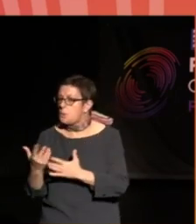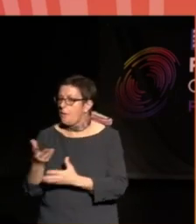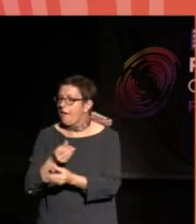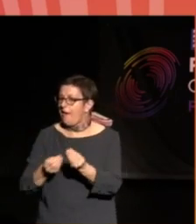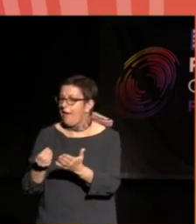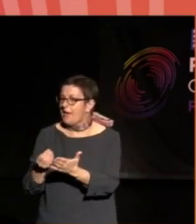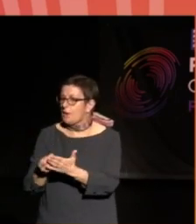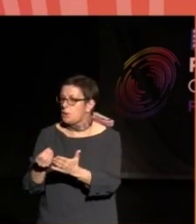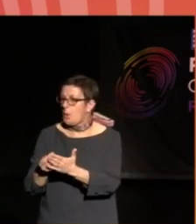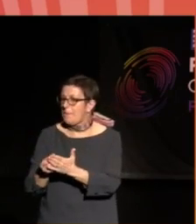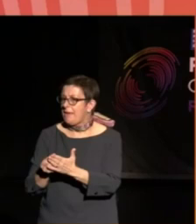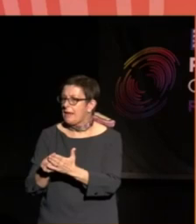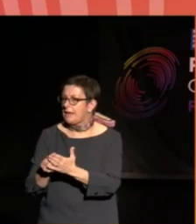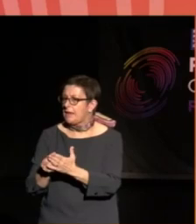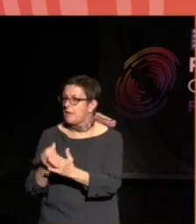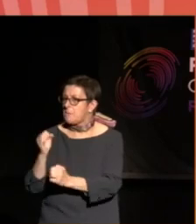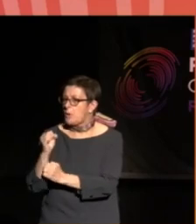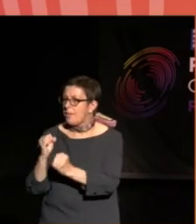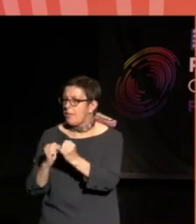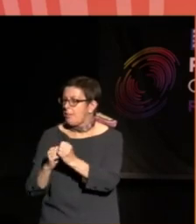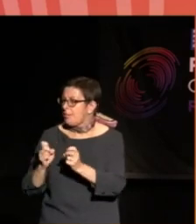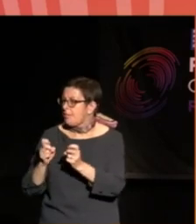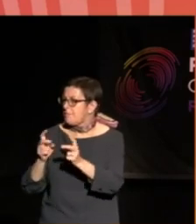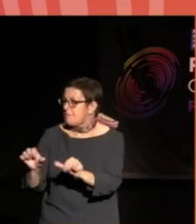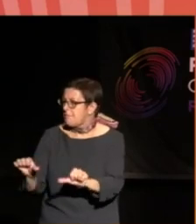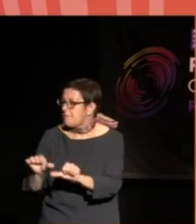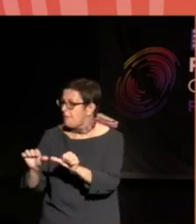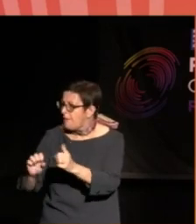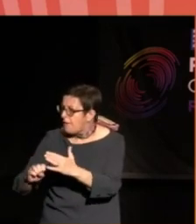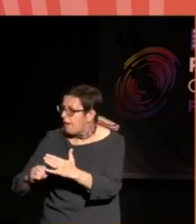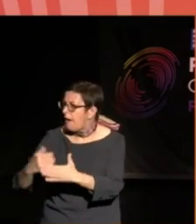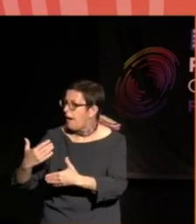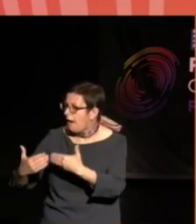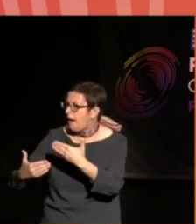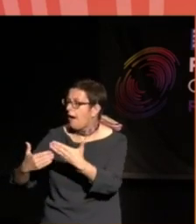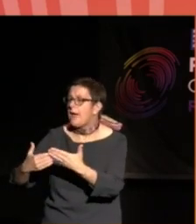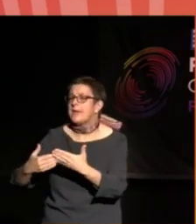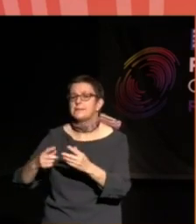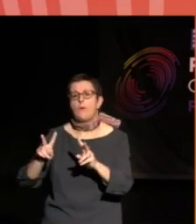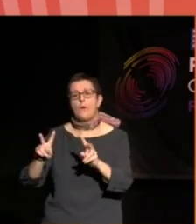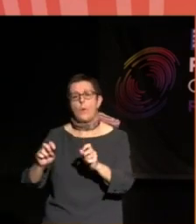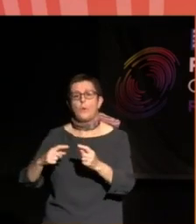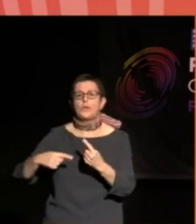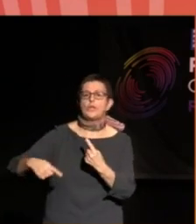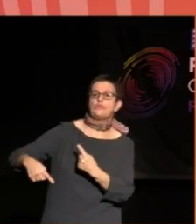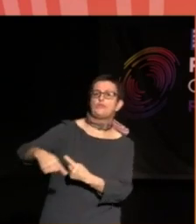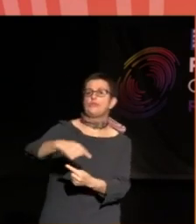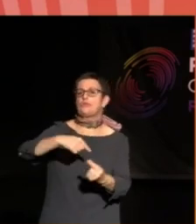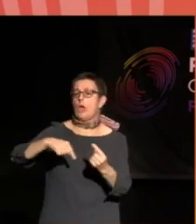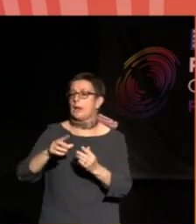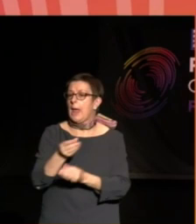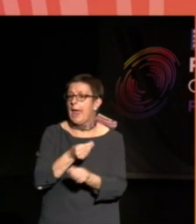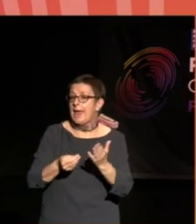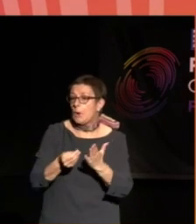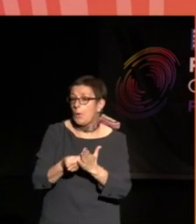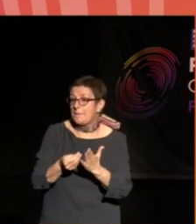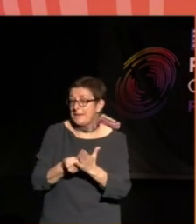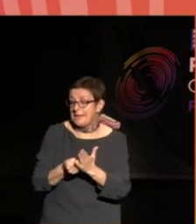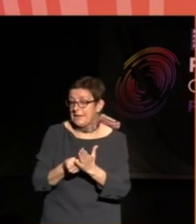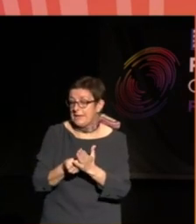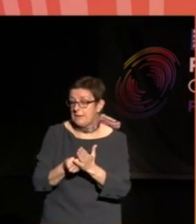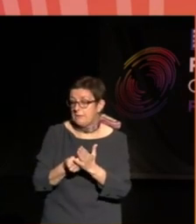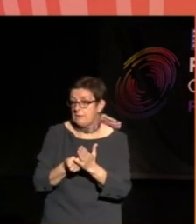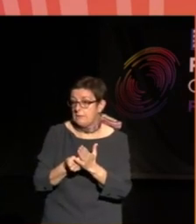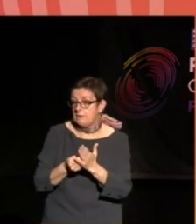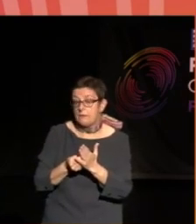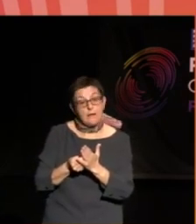be very much on the lines of the circular economy. That is to say, we don't, for example, need